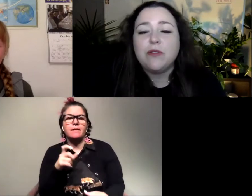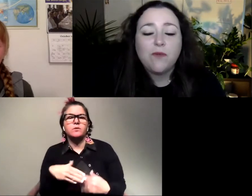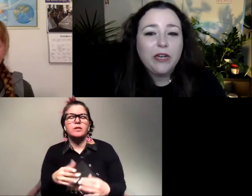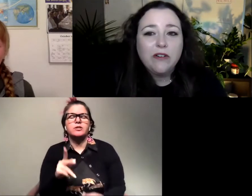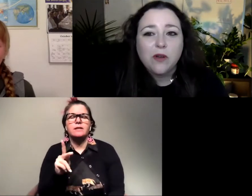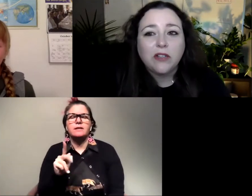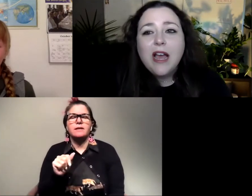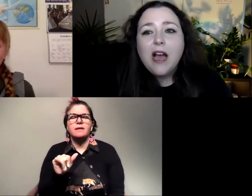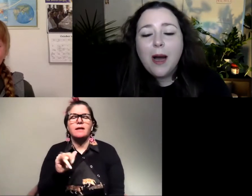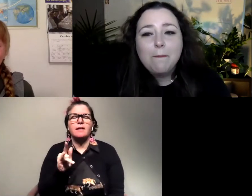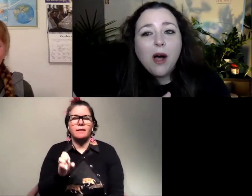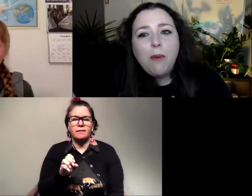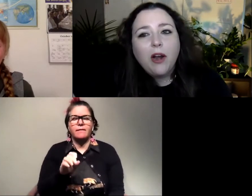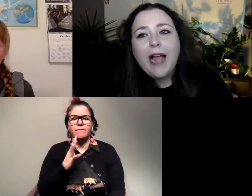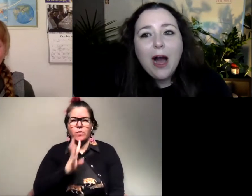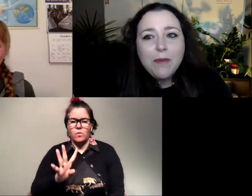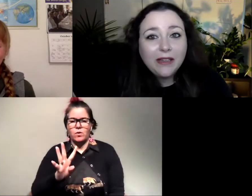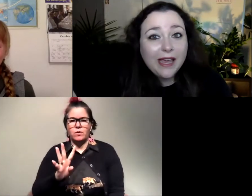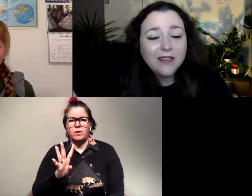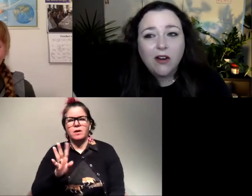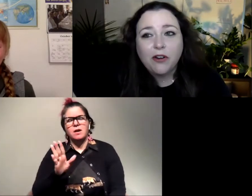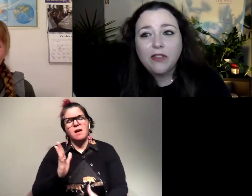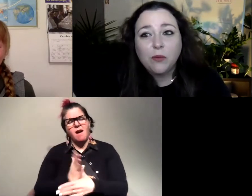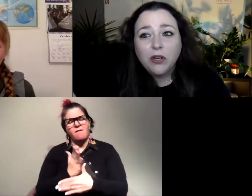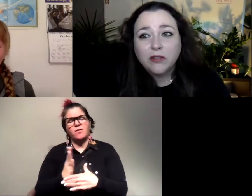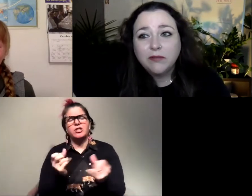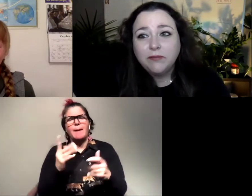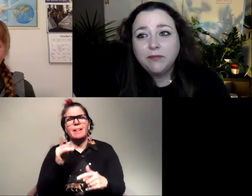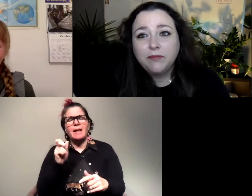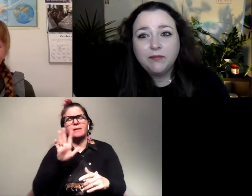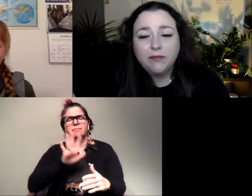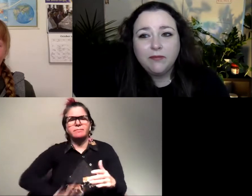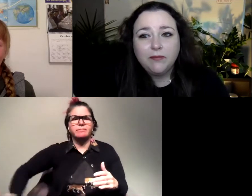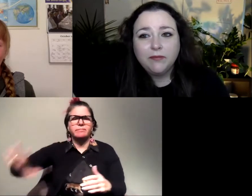Kaylee, who's 4 years old. Ballpark, how many lakes are there in the world?